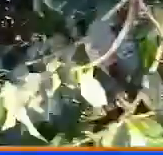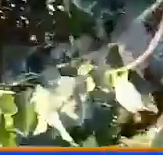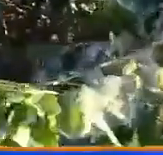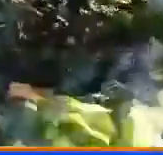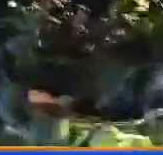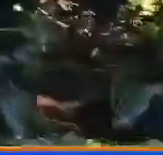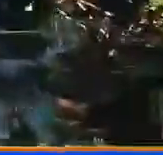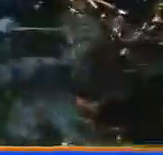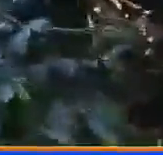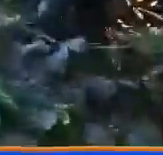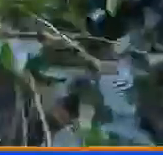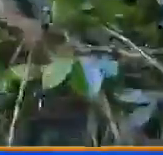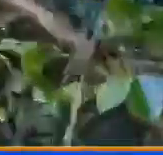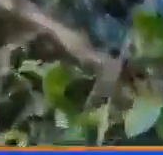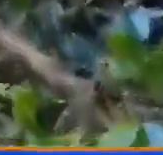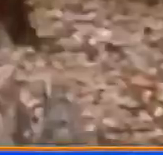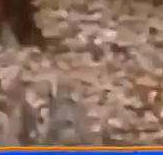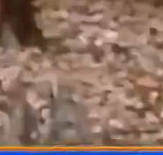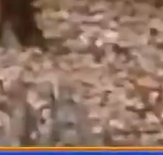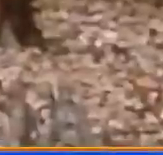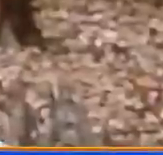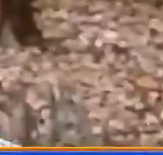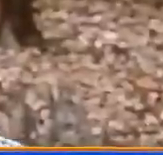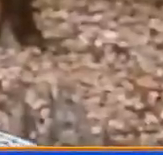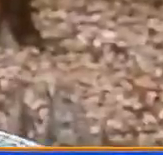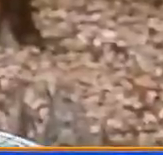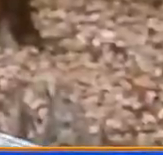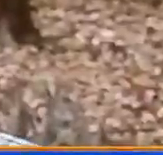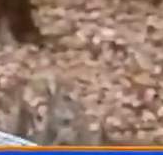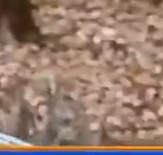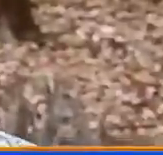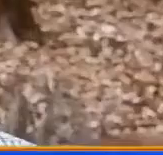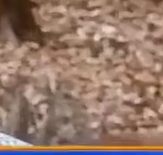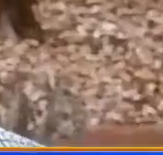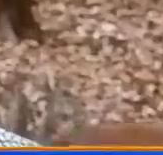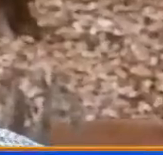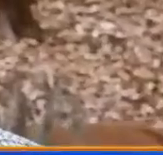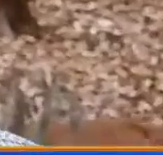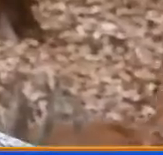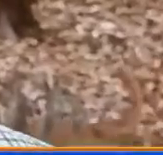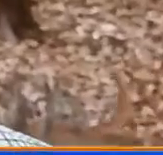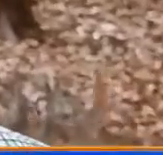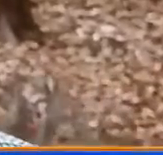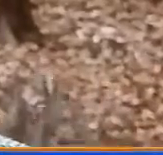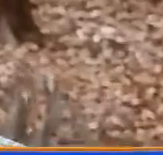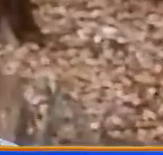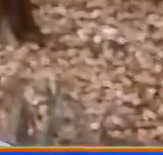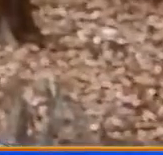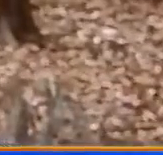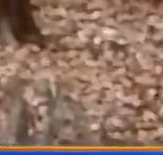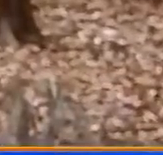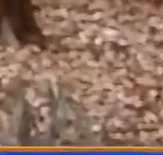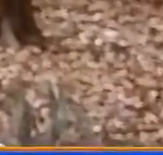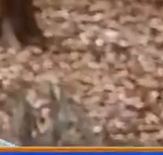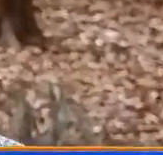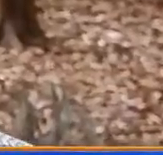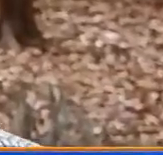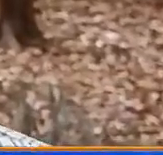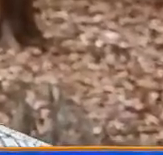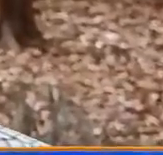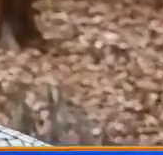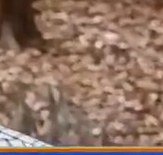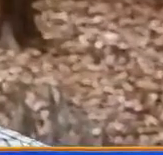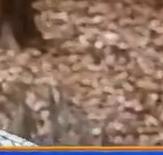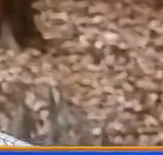ata maidi. Sasa kazi yonu njaa kali yonu siku zote. Sasa tunaulisa serikali